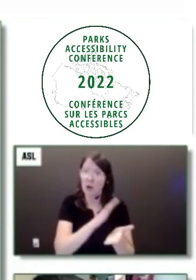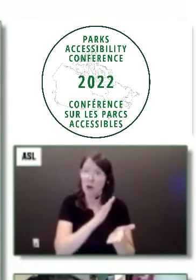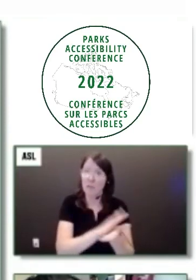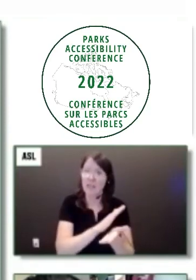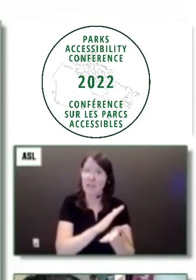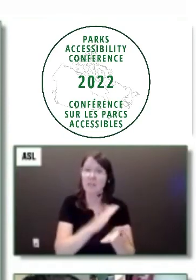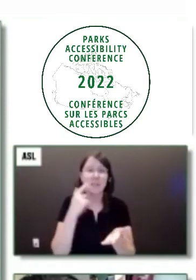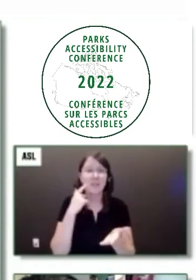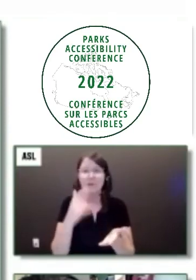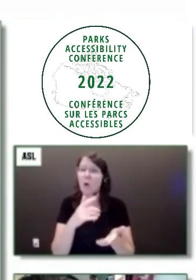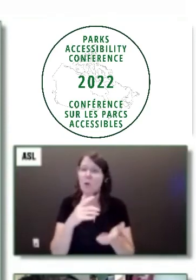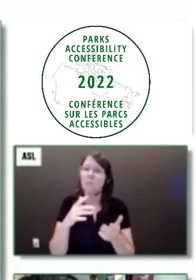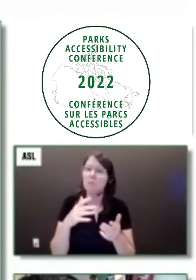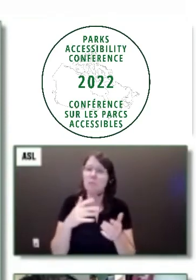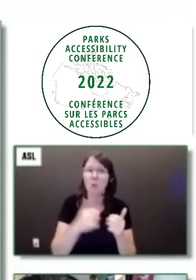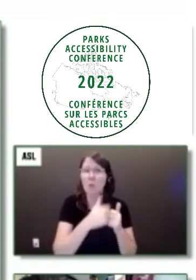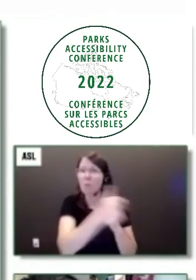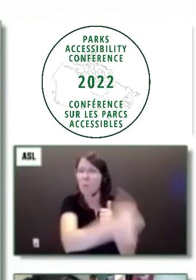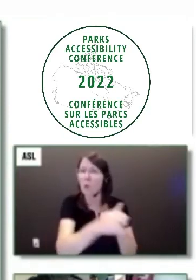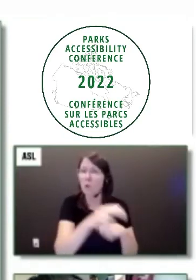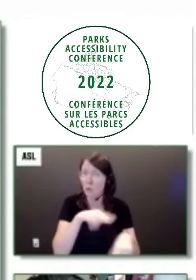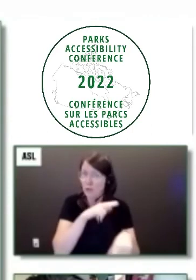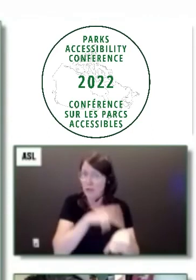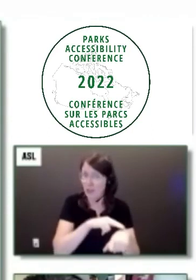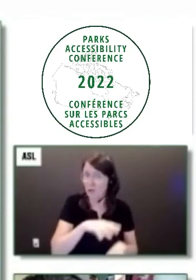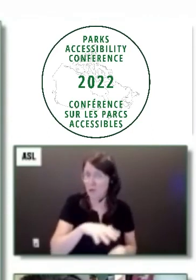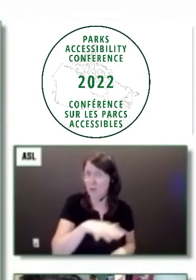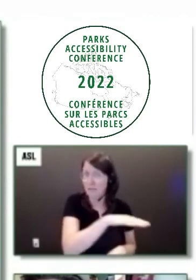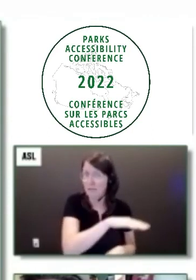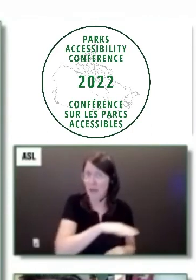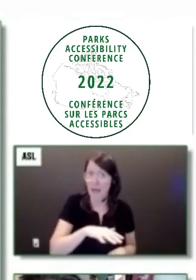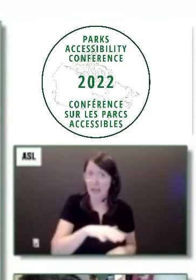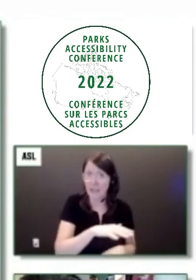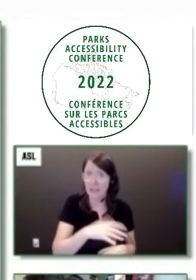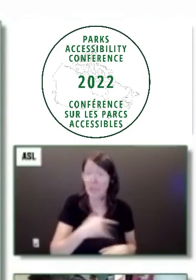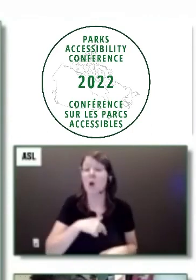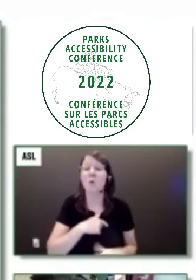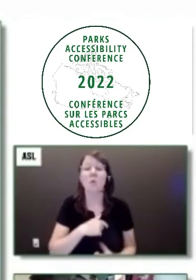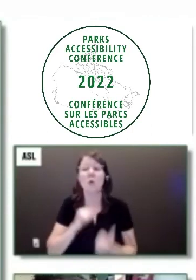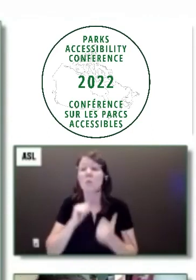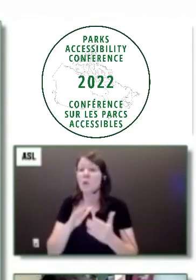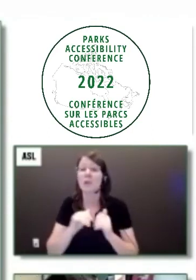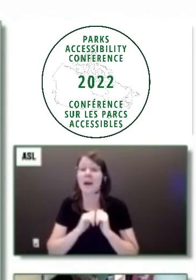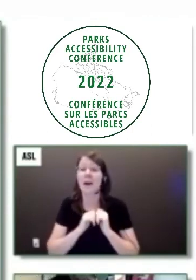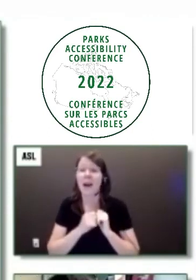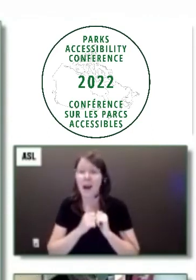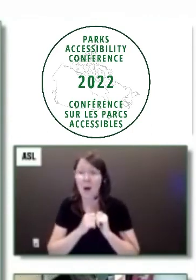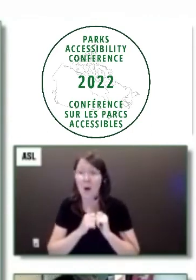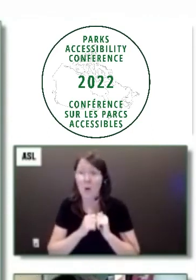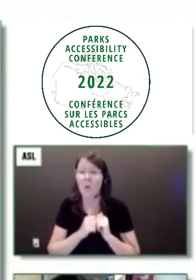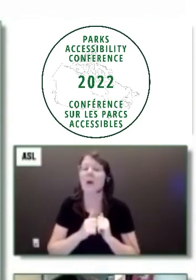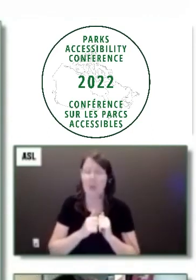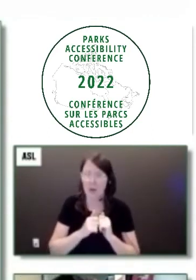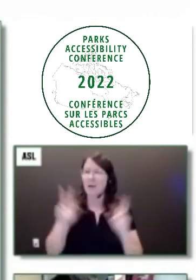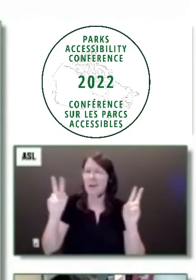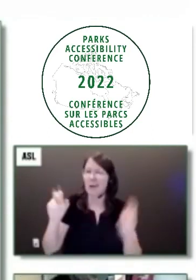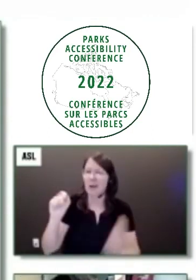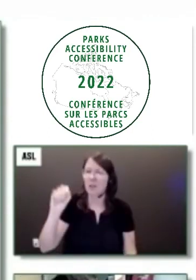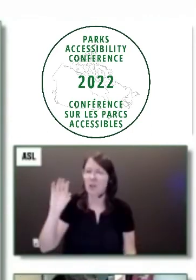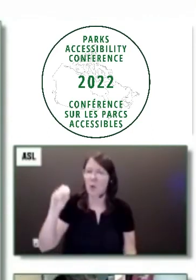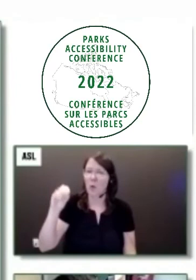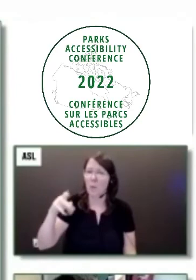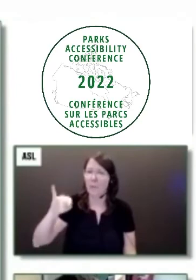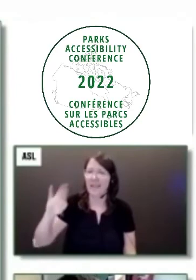by completing a scoping review, which is a research approach that tries to answer a question not by collecting new